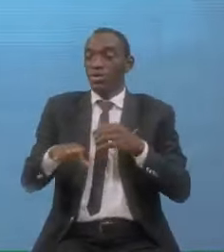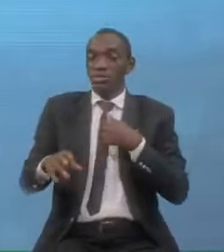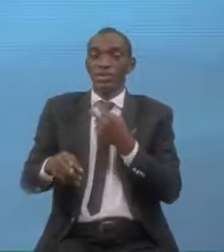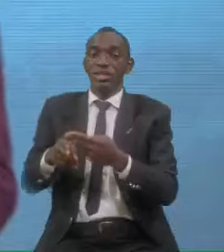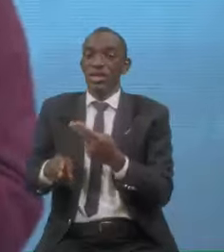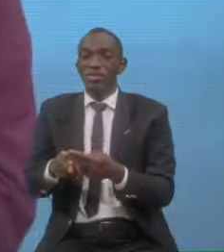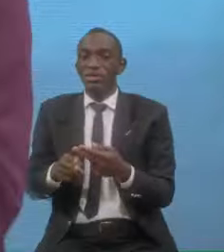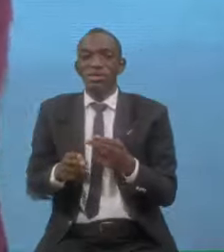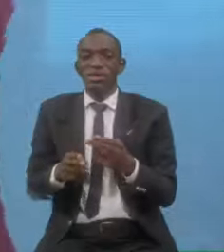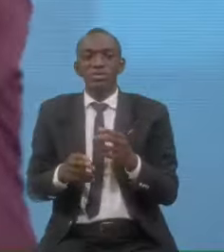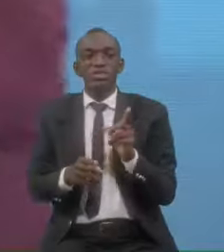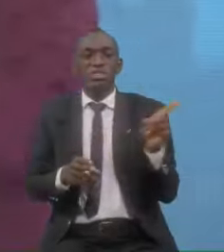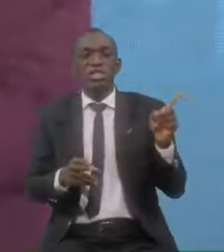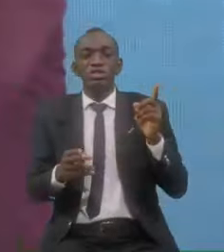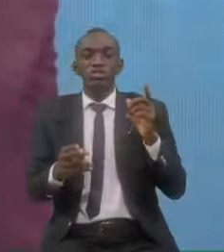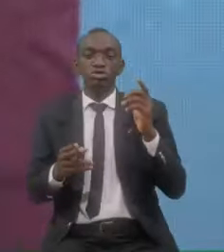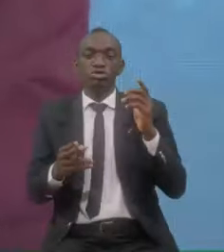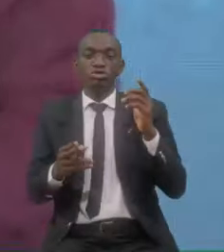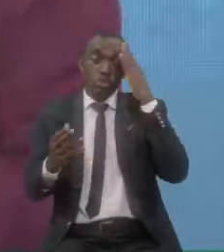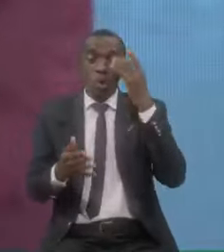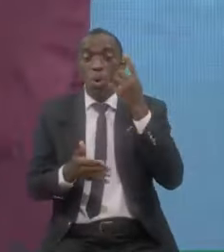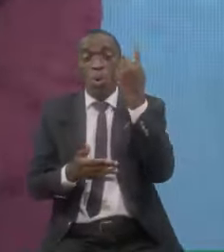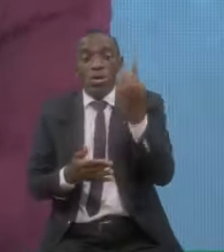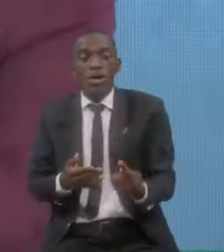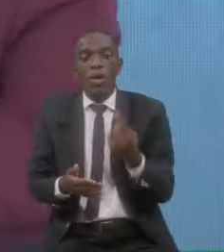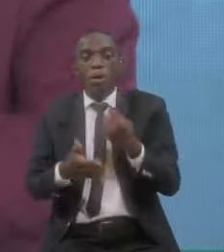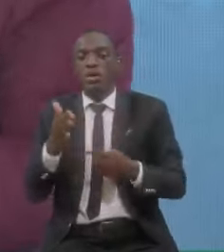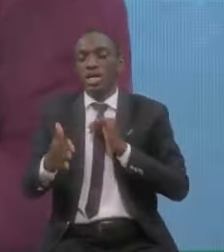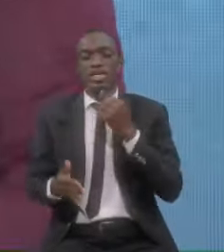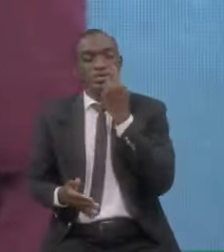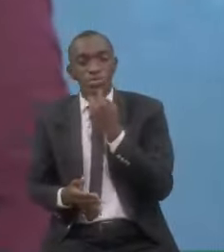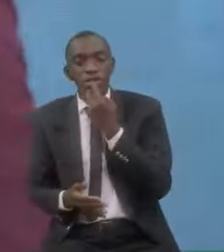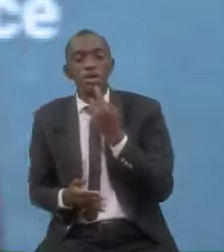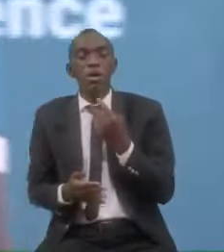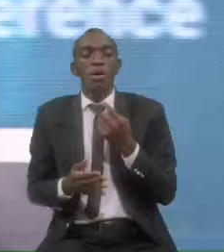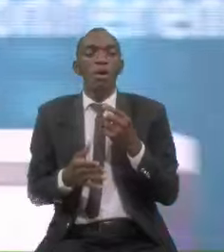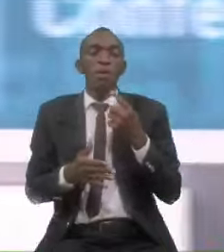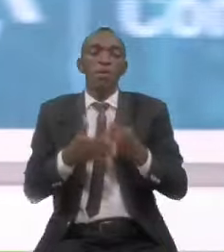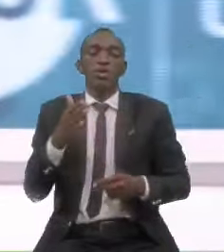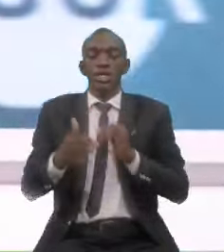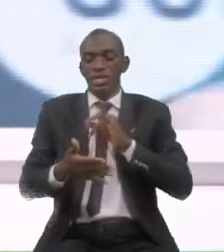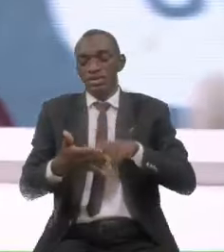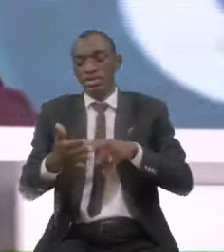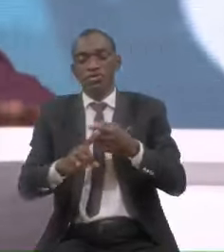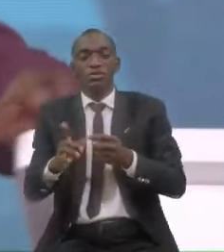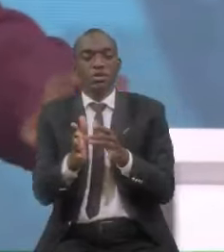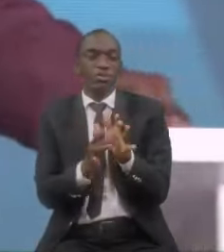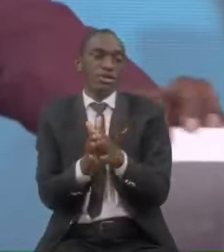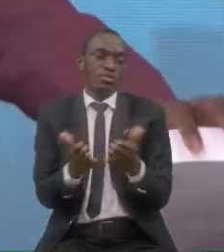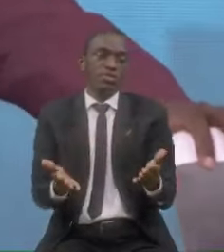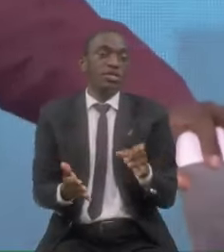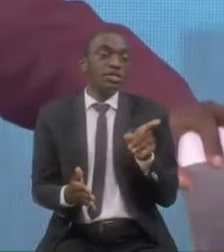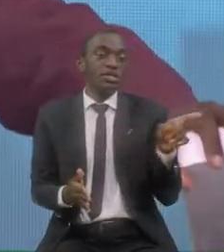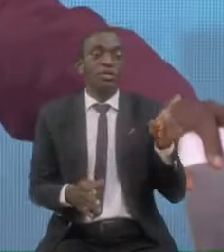all they know is what I give out from the Bible, read the Bible, and they say, Dr. Kumuyi. But